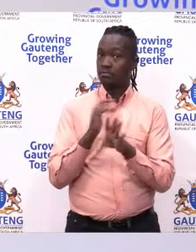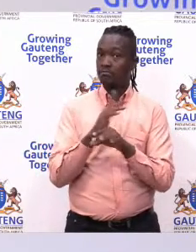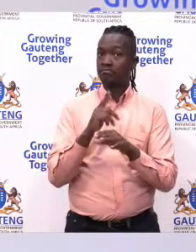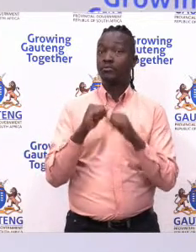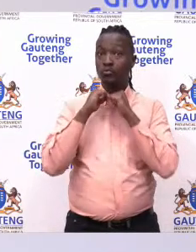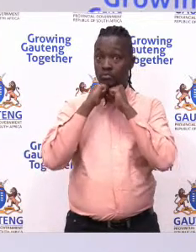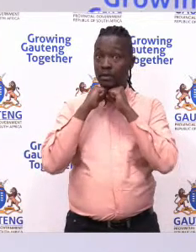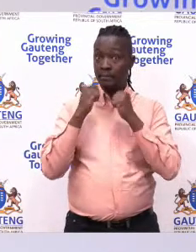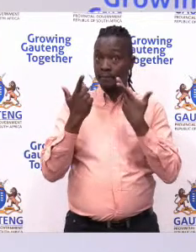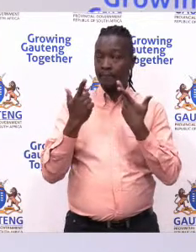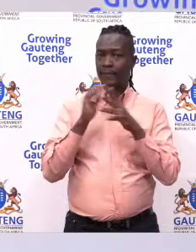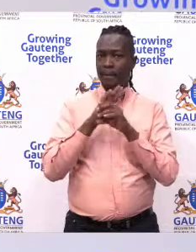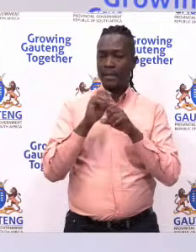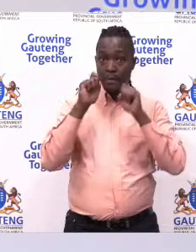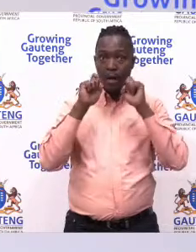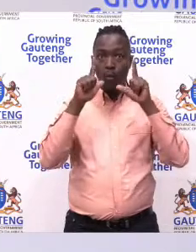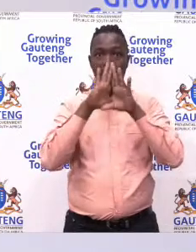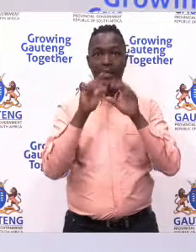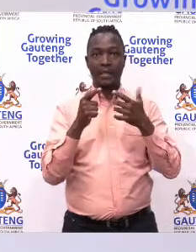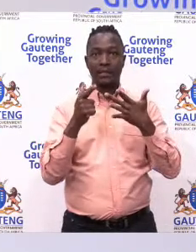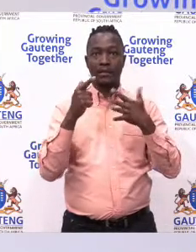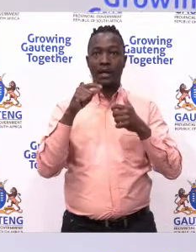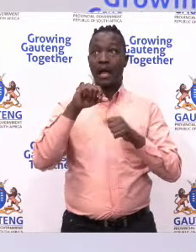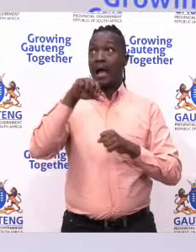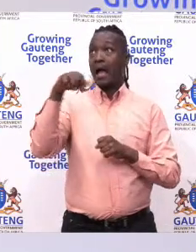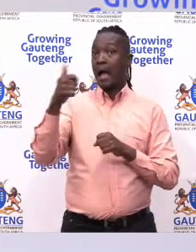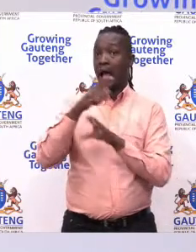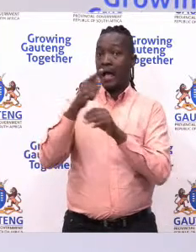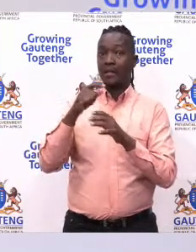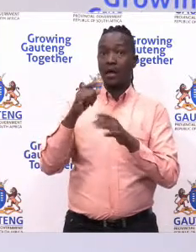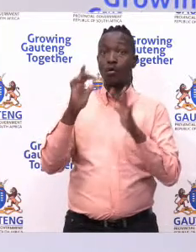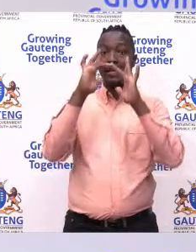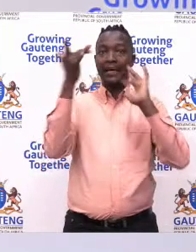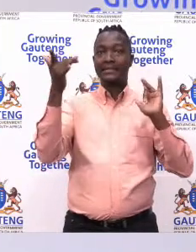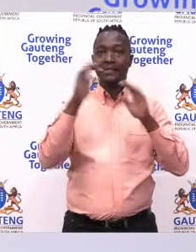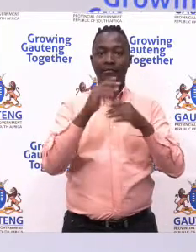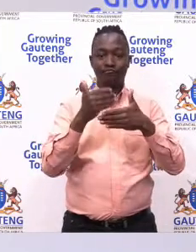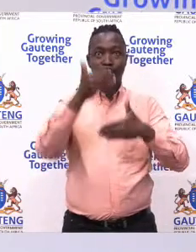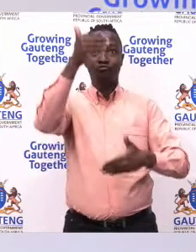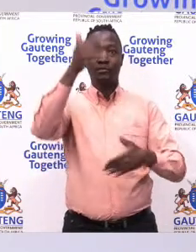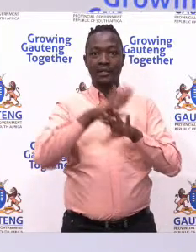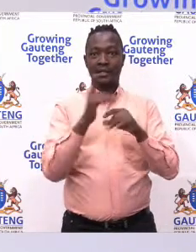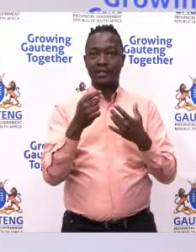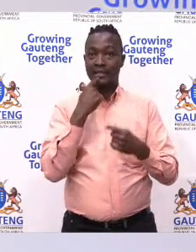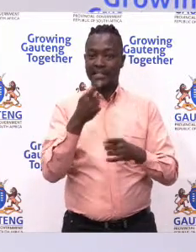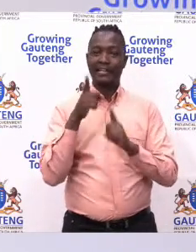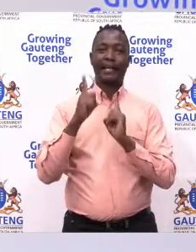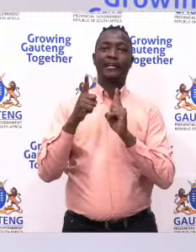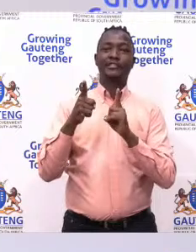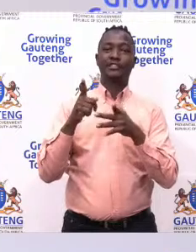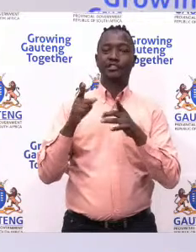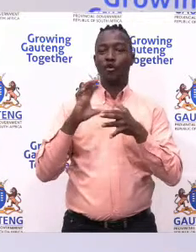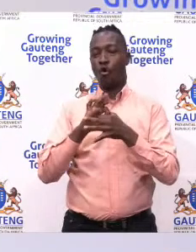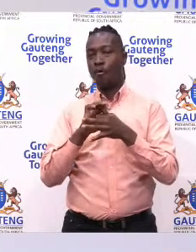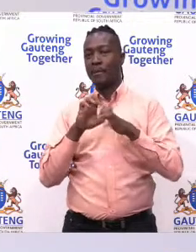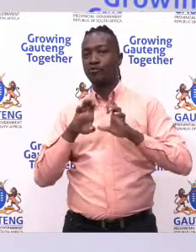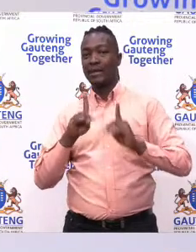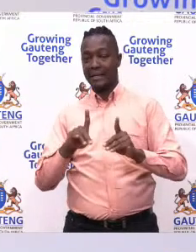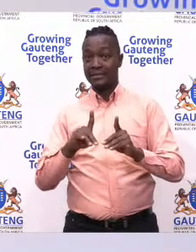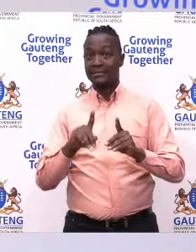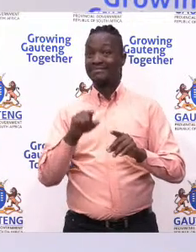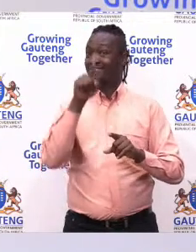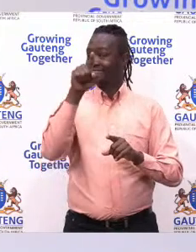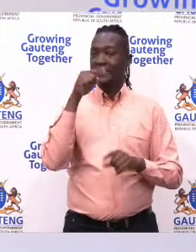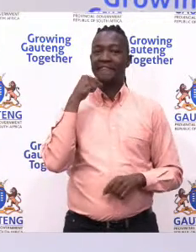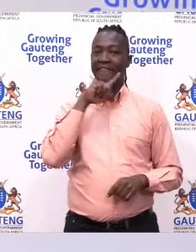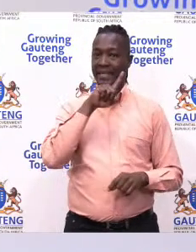sites that offer tuition, and they offer it under the guise of lockdown learning or home education. And we want those